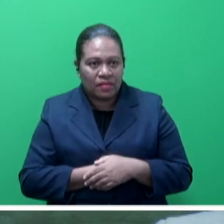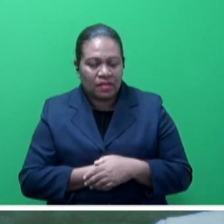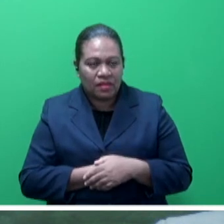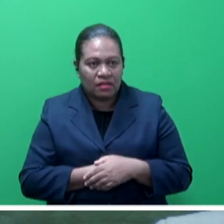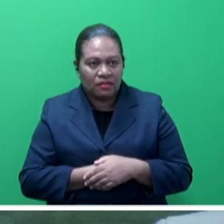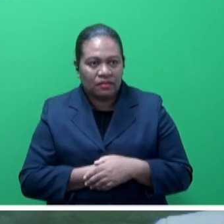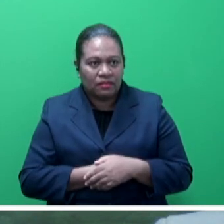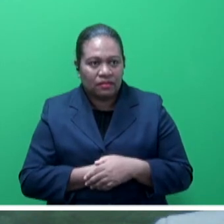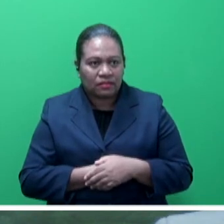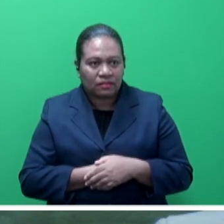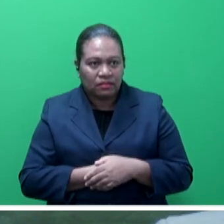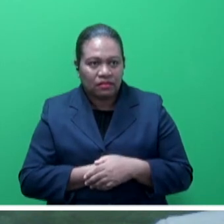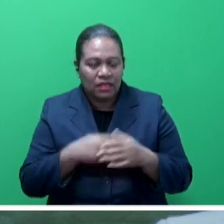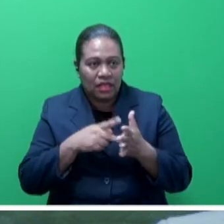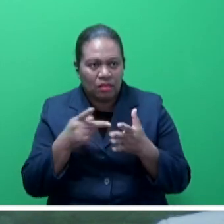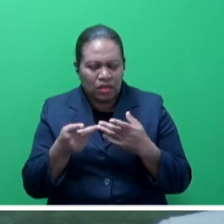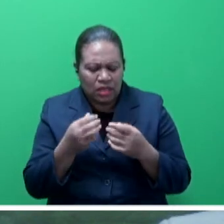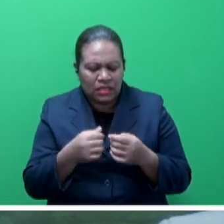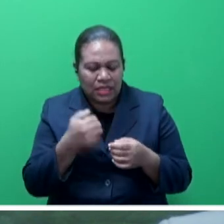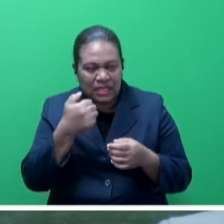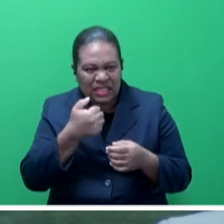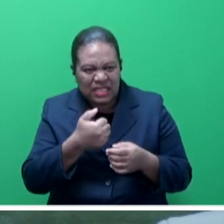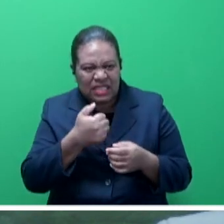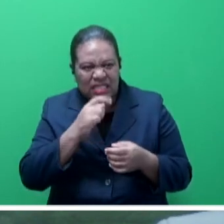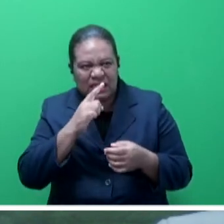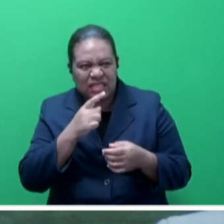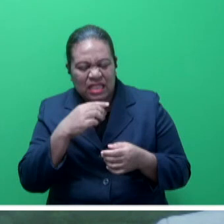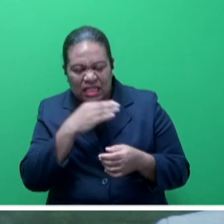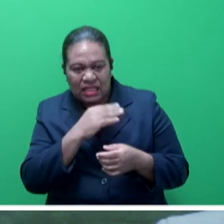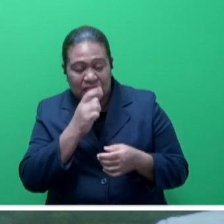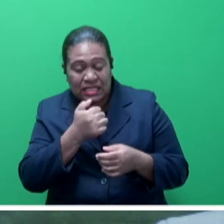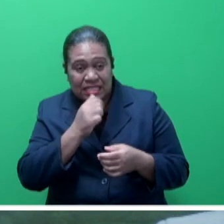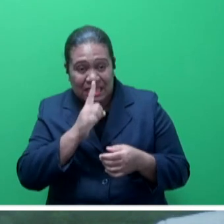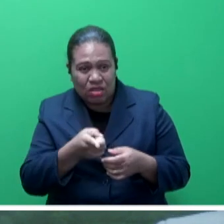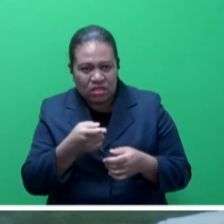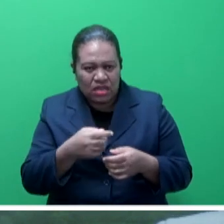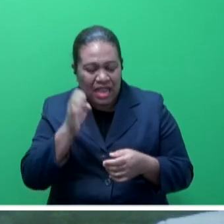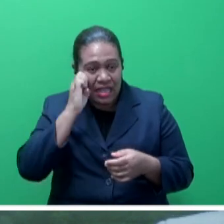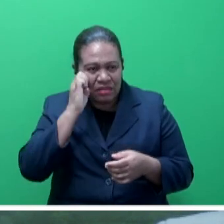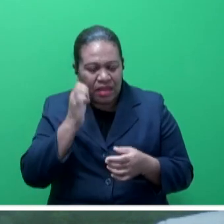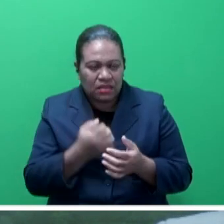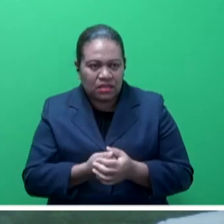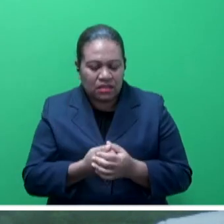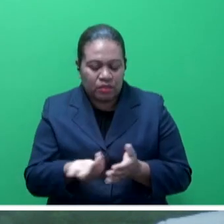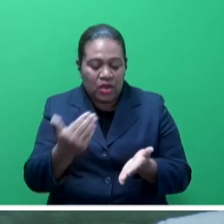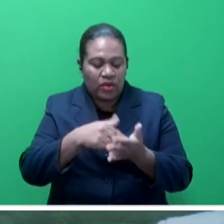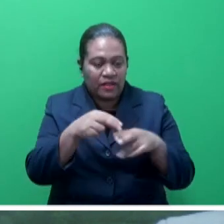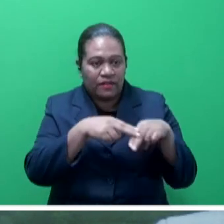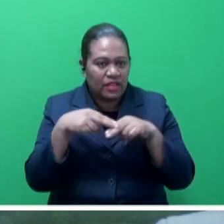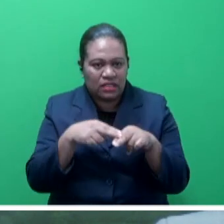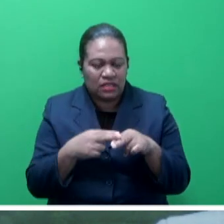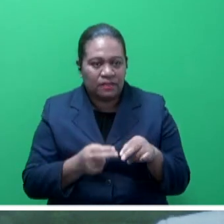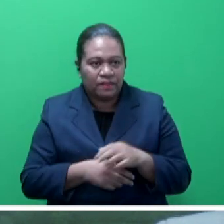their projections. They expect 600,000 visitors to come to Fiji. We hope that they are right and we are wrong, sir. And